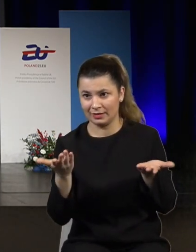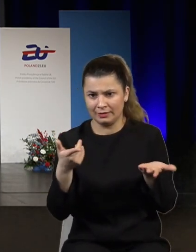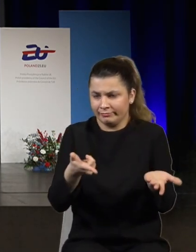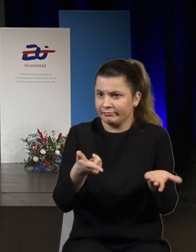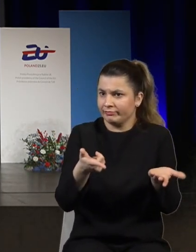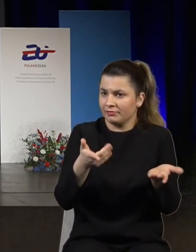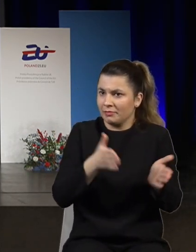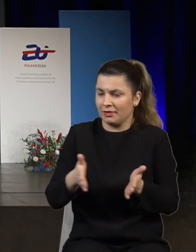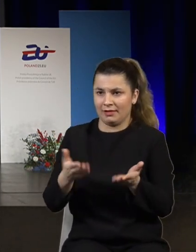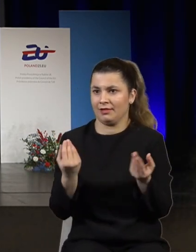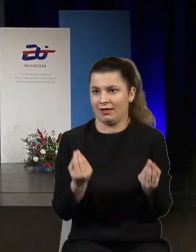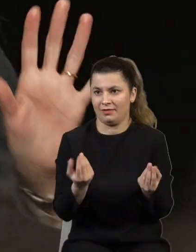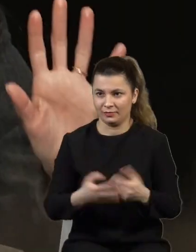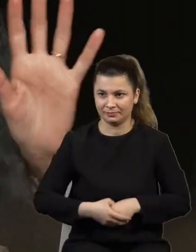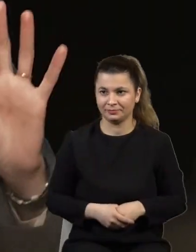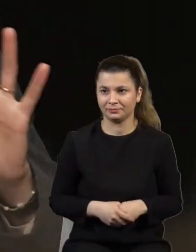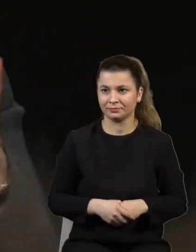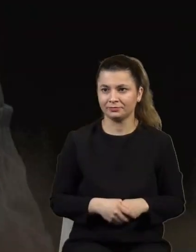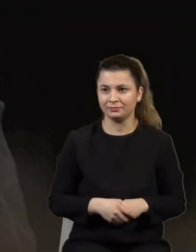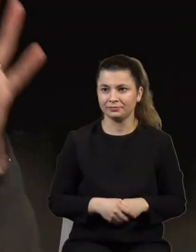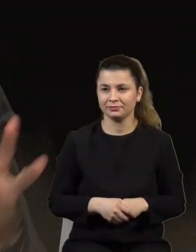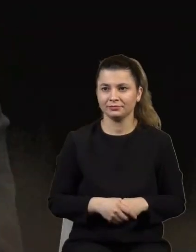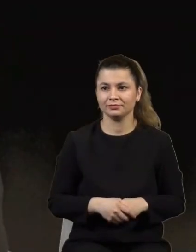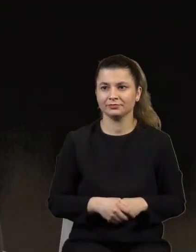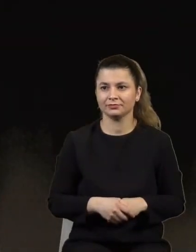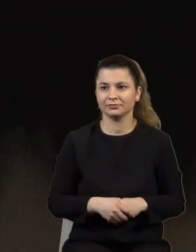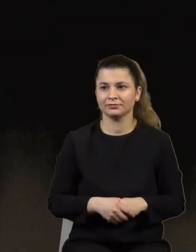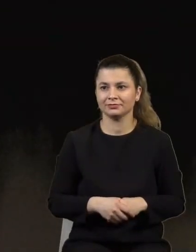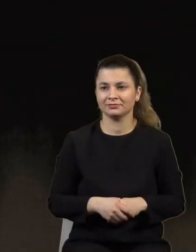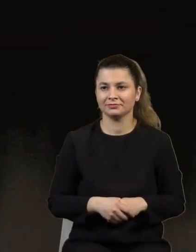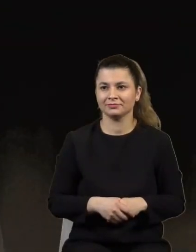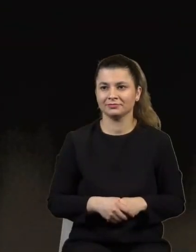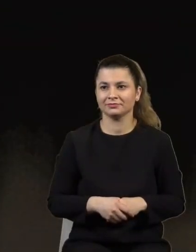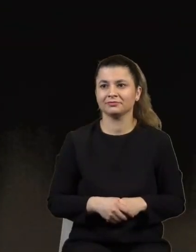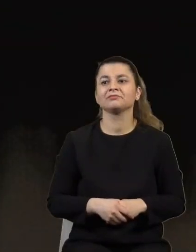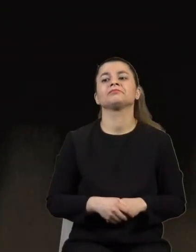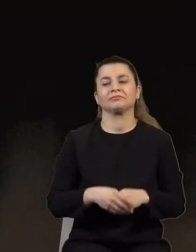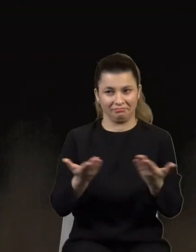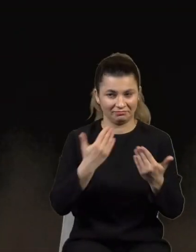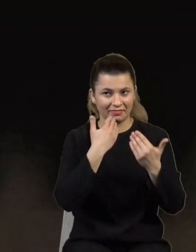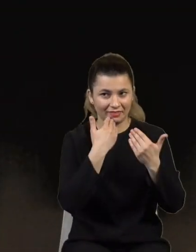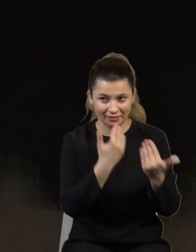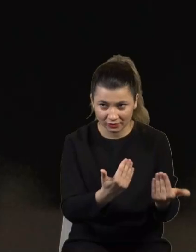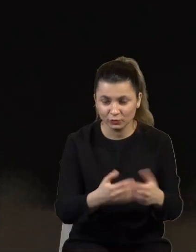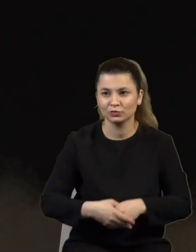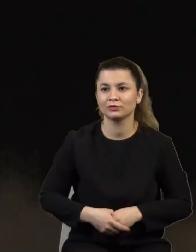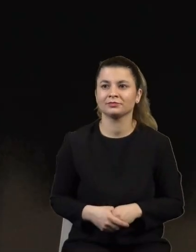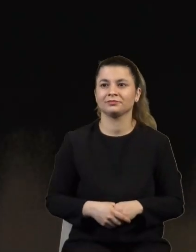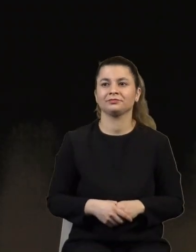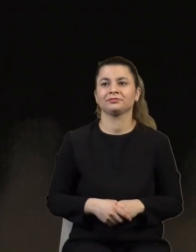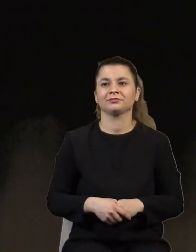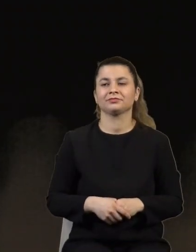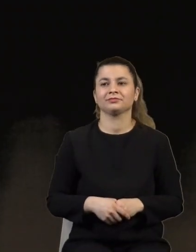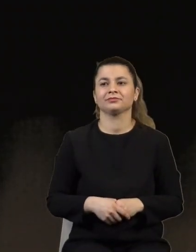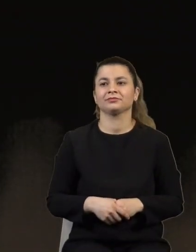it is okay. Just for the audience to have the same information as we do, Spain